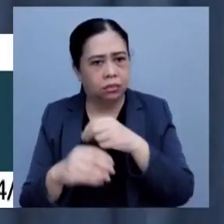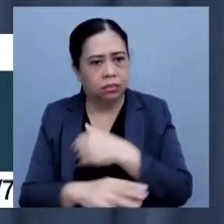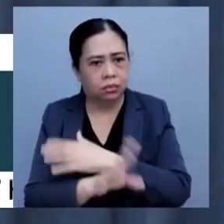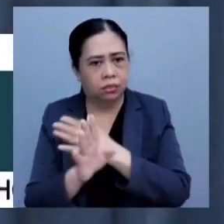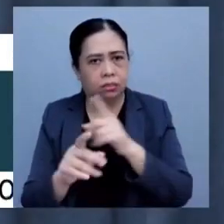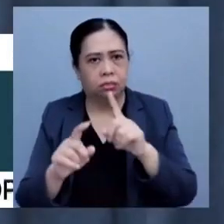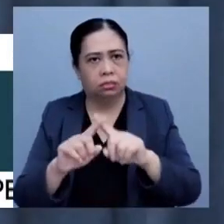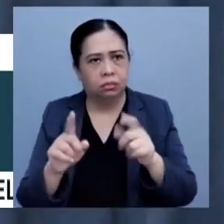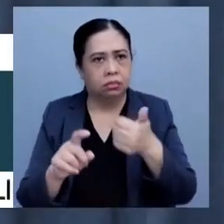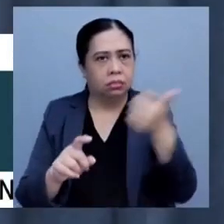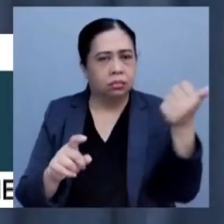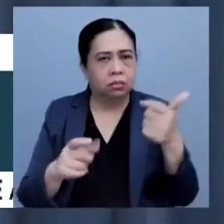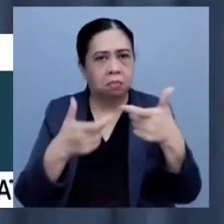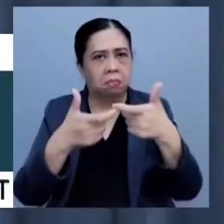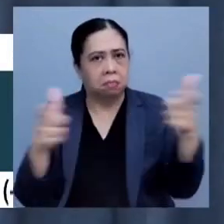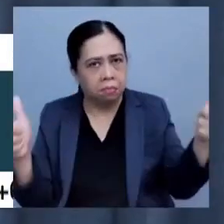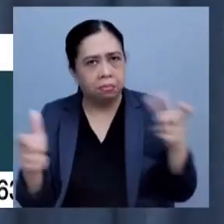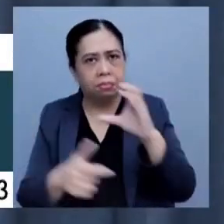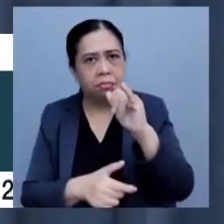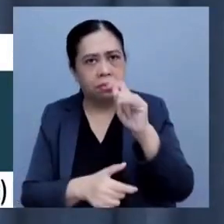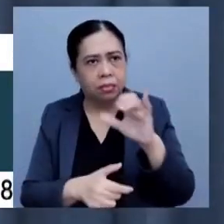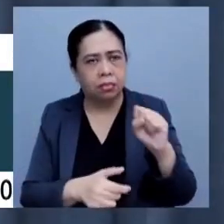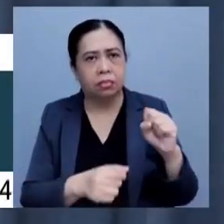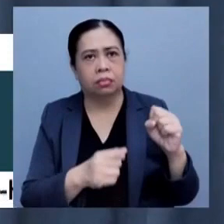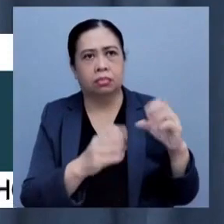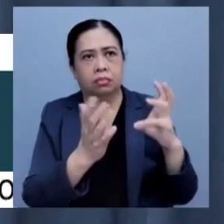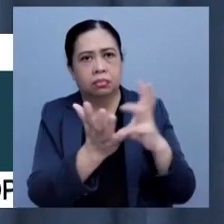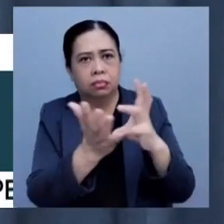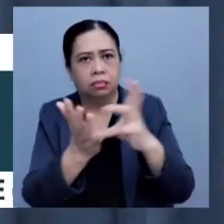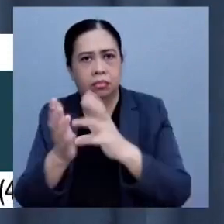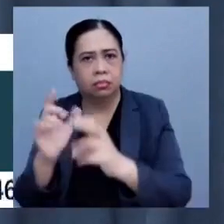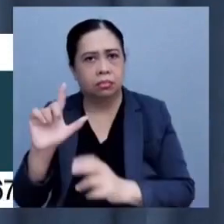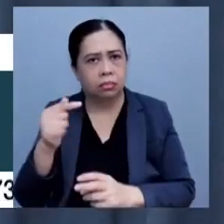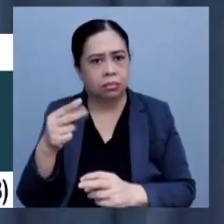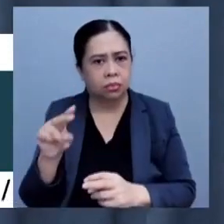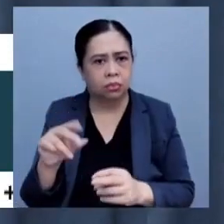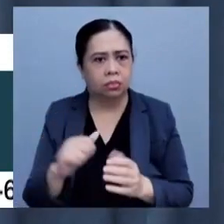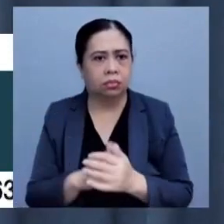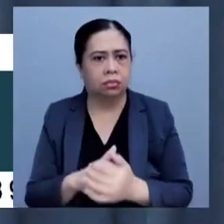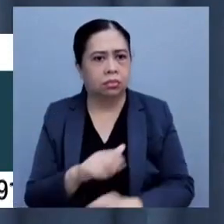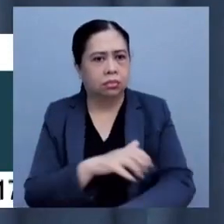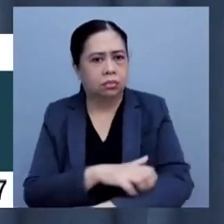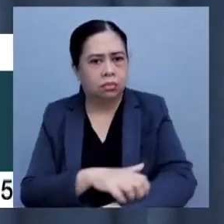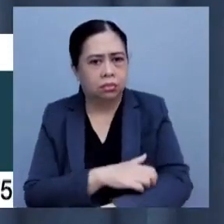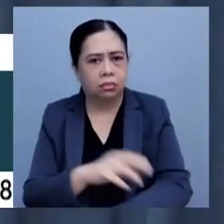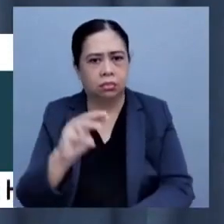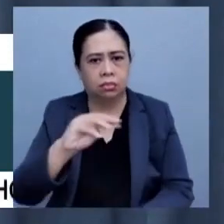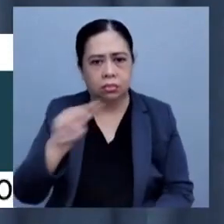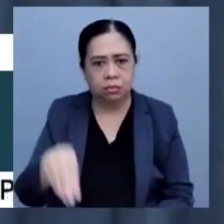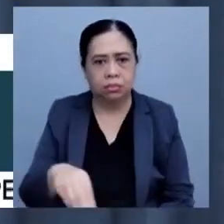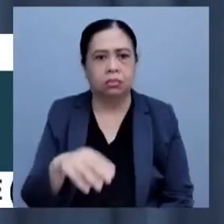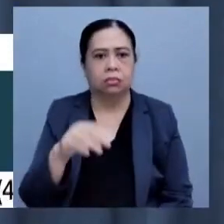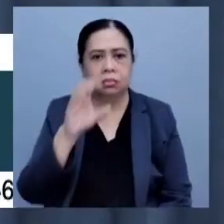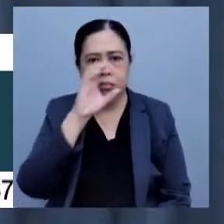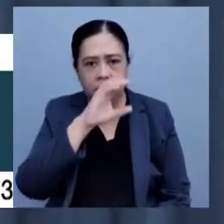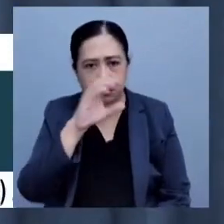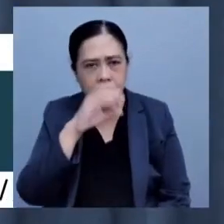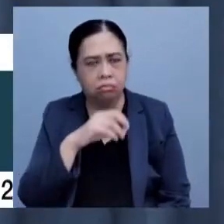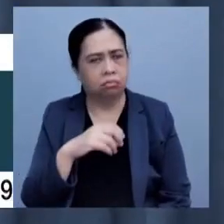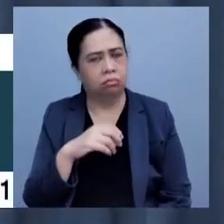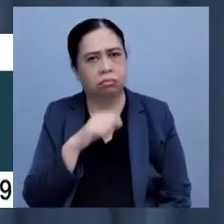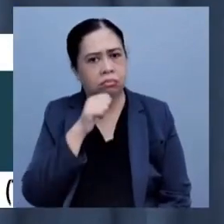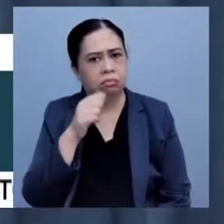mga malalaking LGUs din, Makati, Manila, Cebu, ni